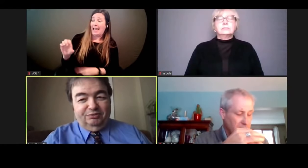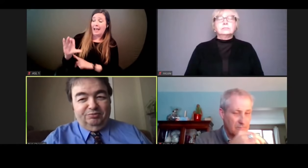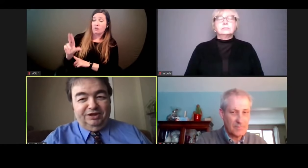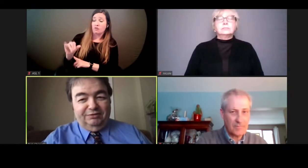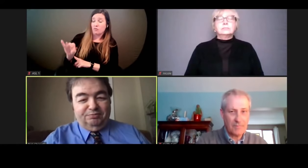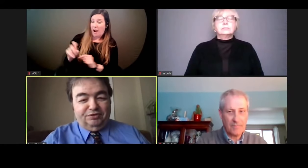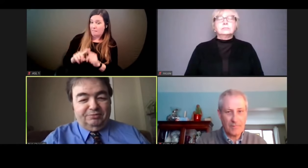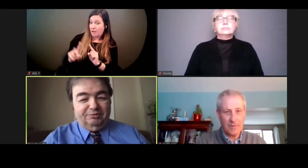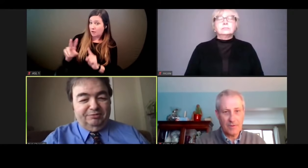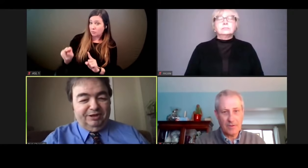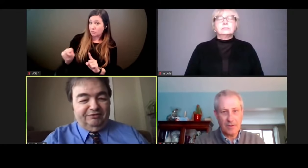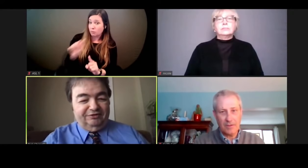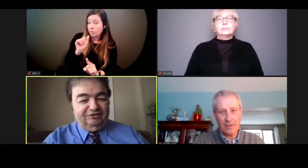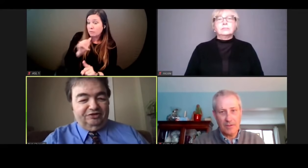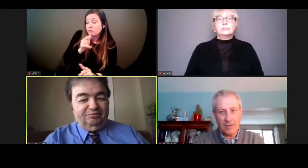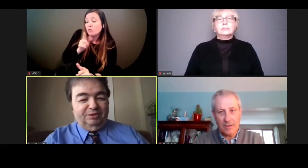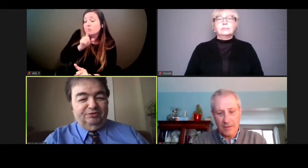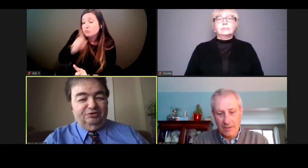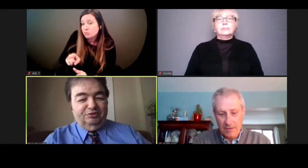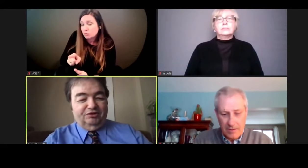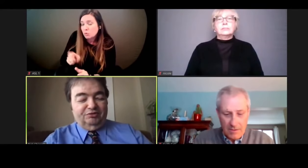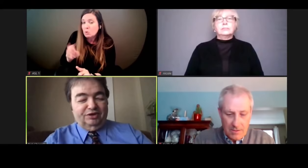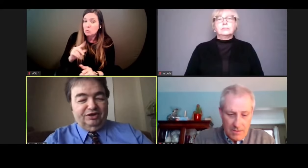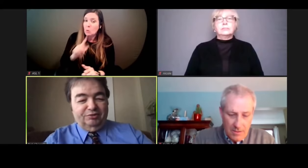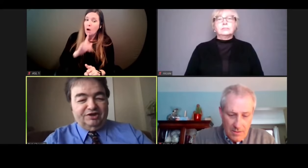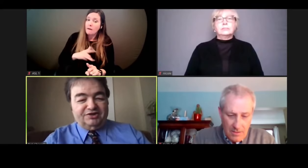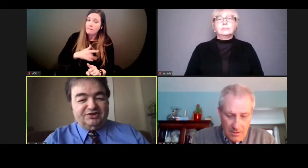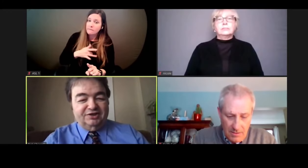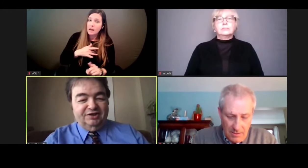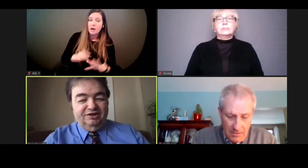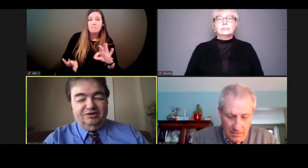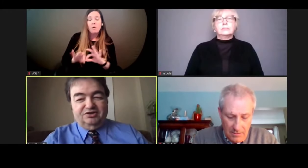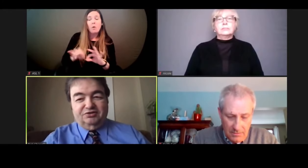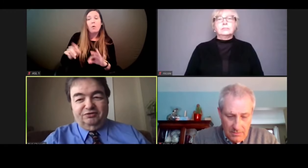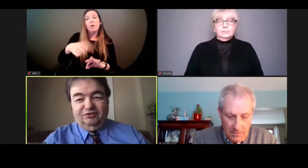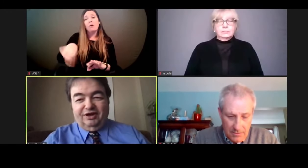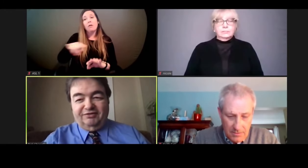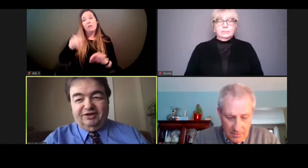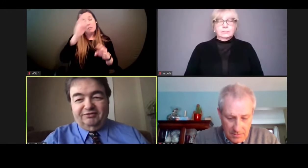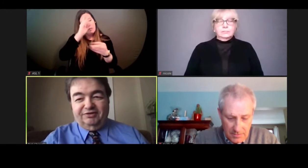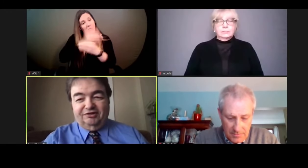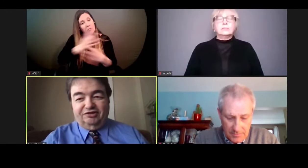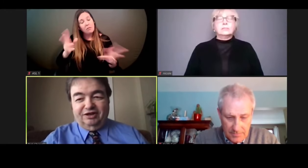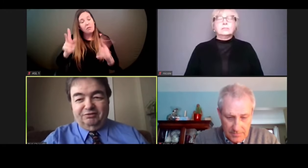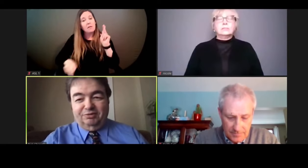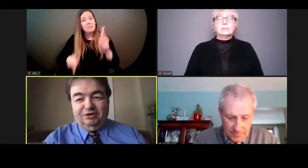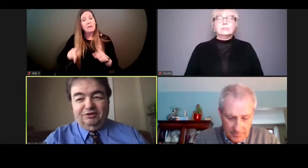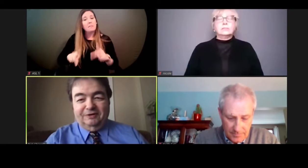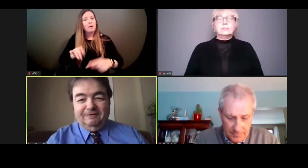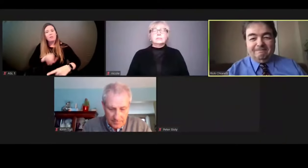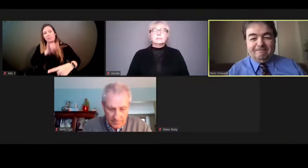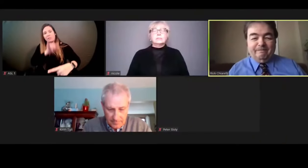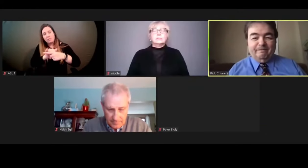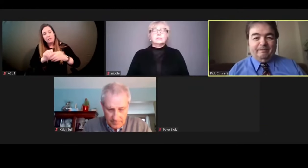It would be probably beneficial if people knew what it really was. So if you have the definition, that would be